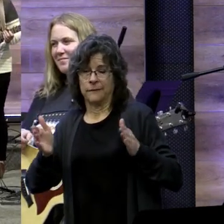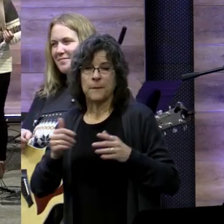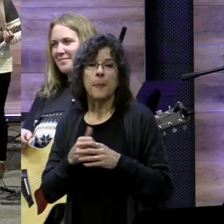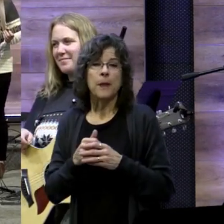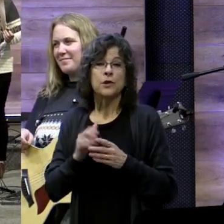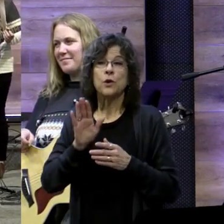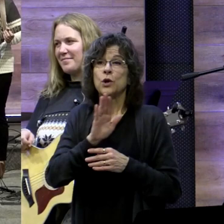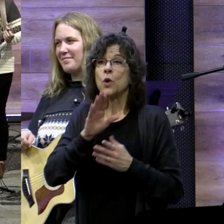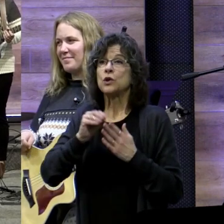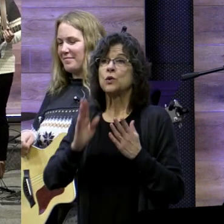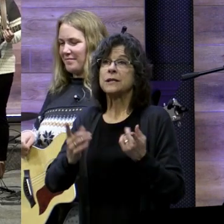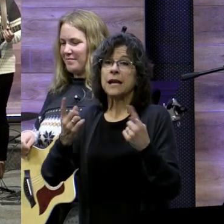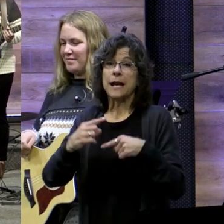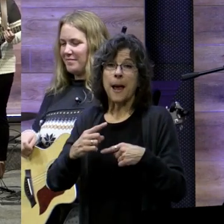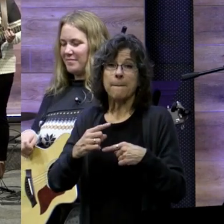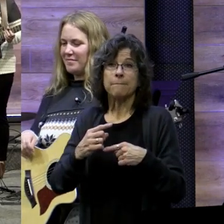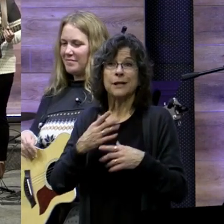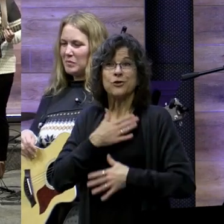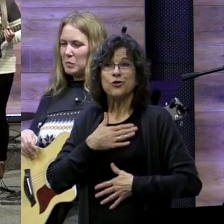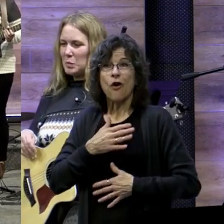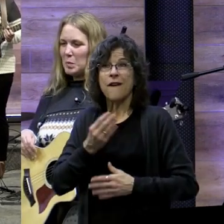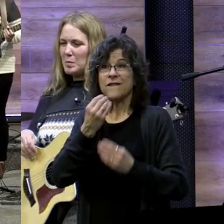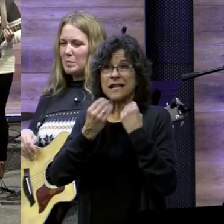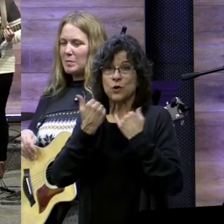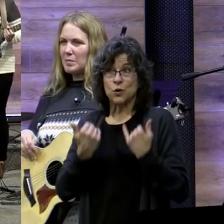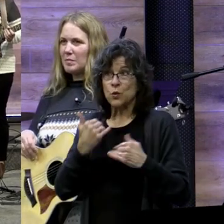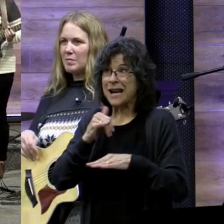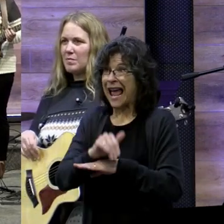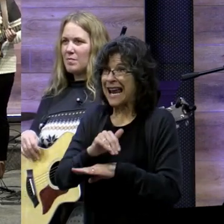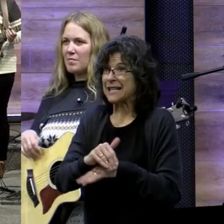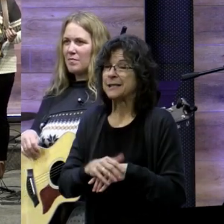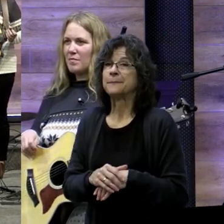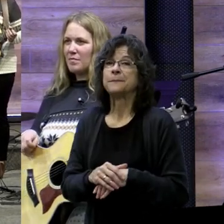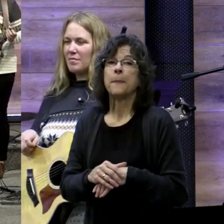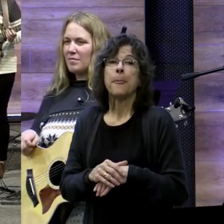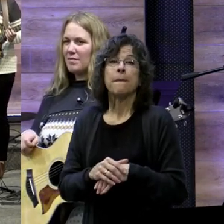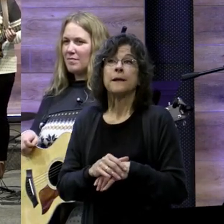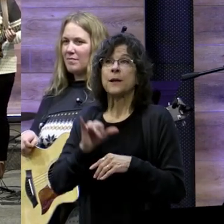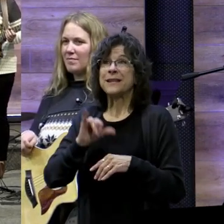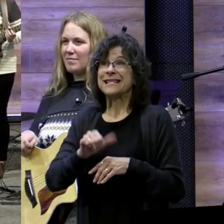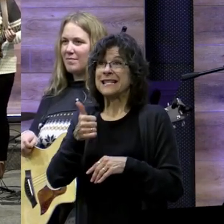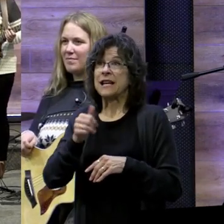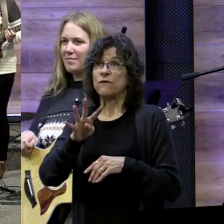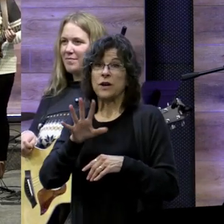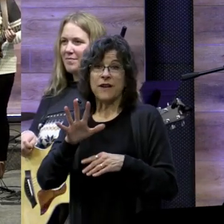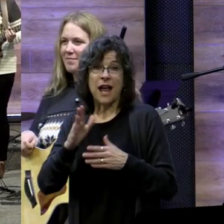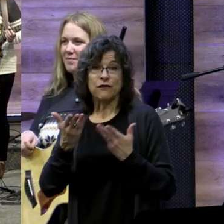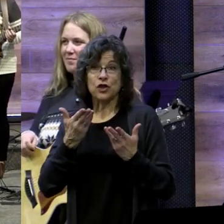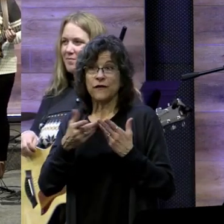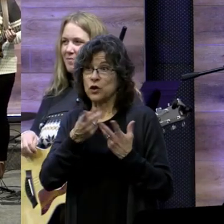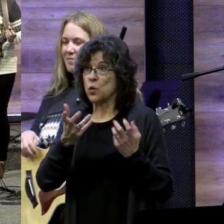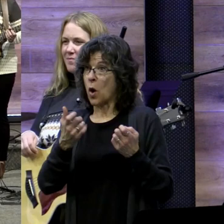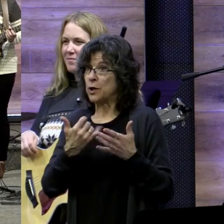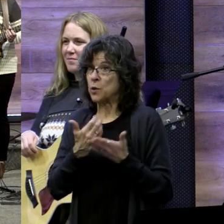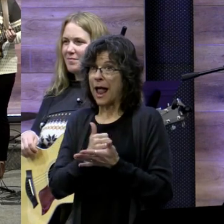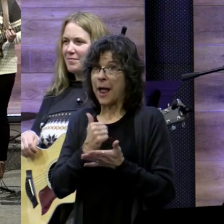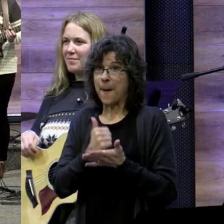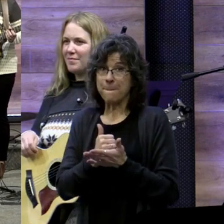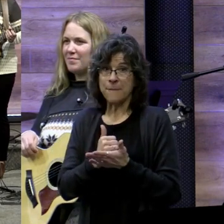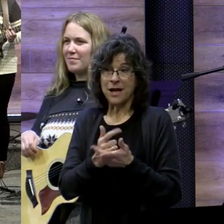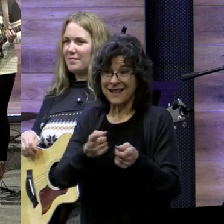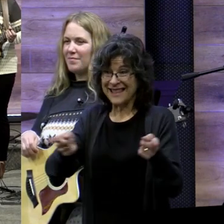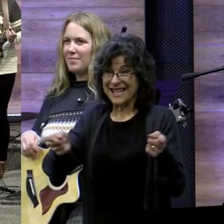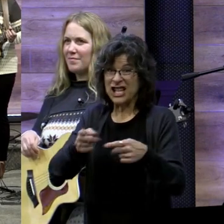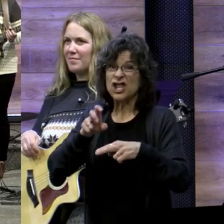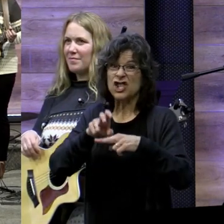come enjoy a Thanksgiving feast tonight. And since this is the 10:45 service, if you guys want to help at the end, we're going to move the